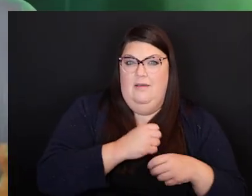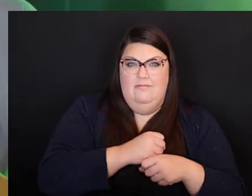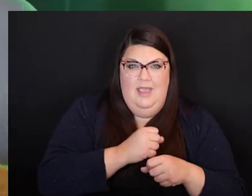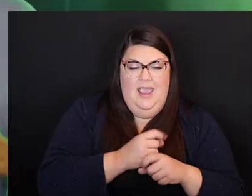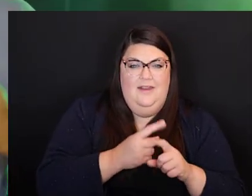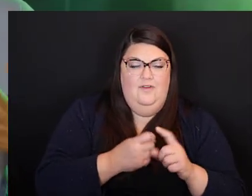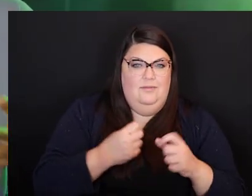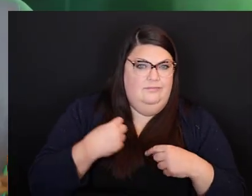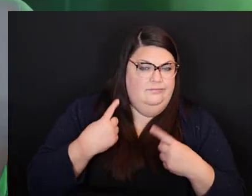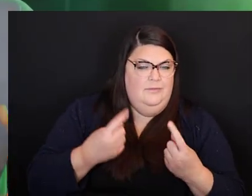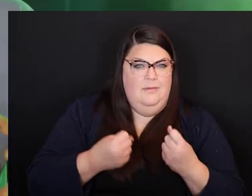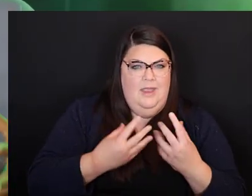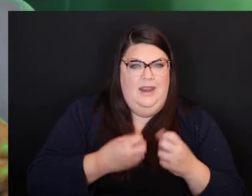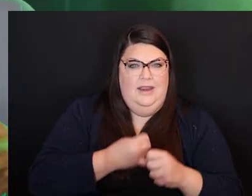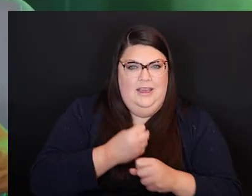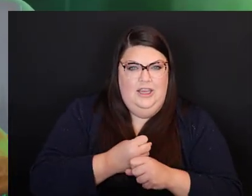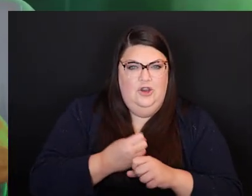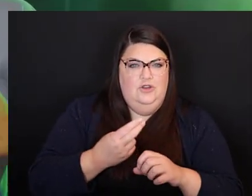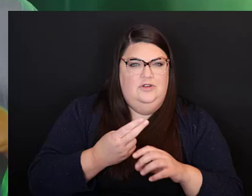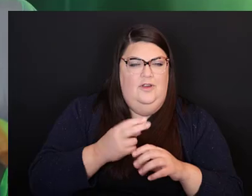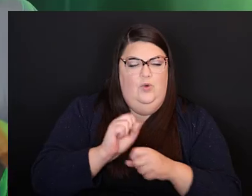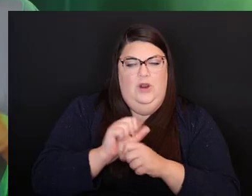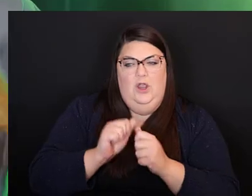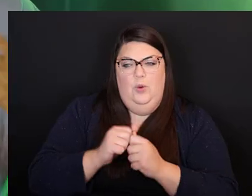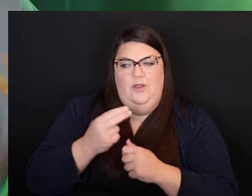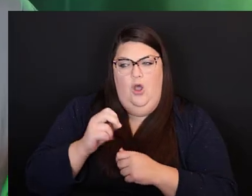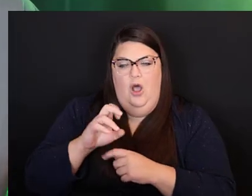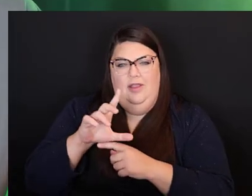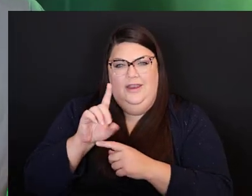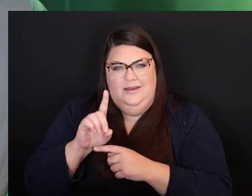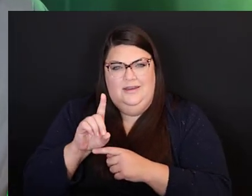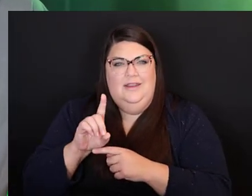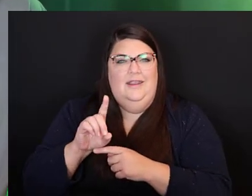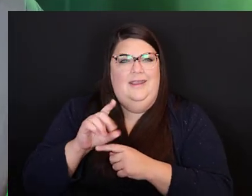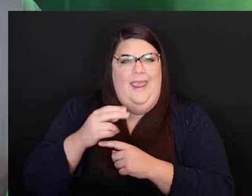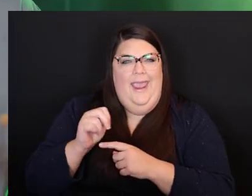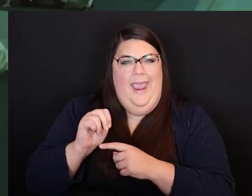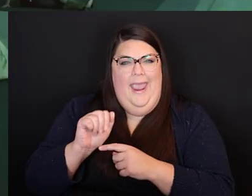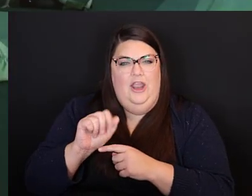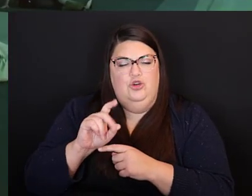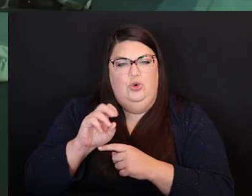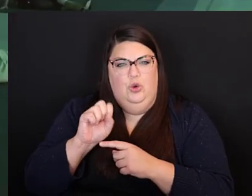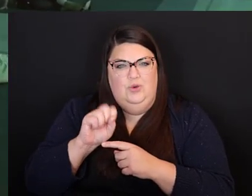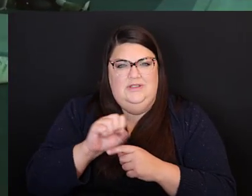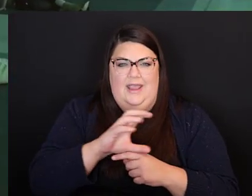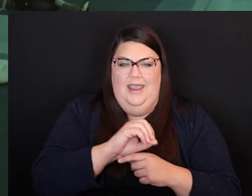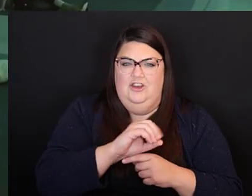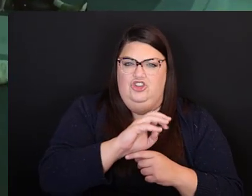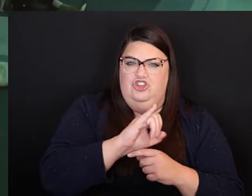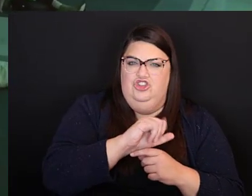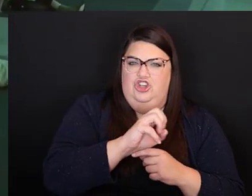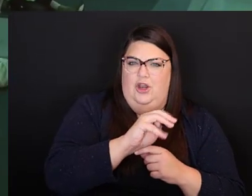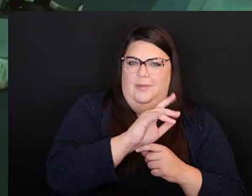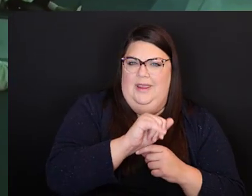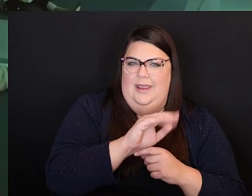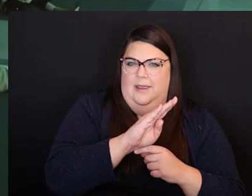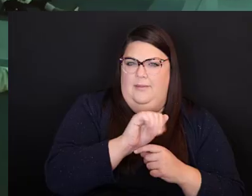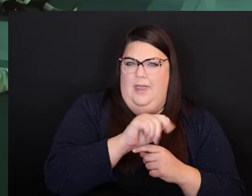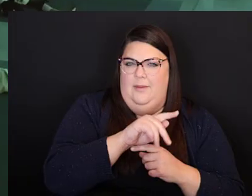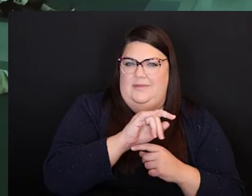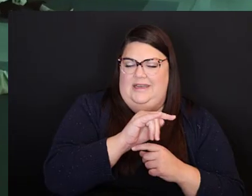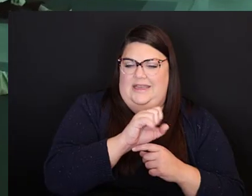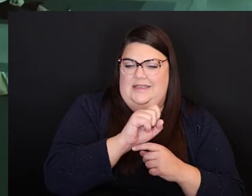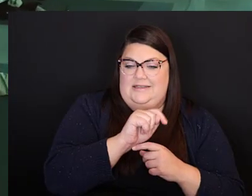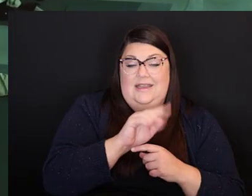of years of working with Holland Andrews, but also Jeremy Toussaint Baptiste, whose voice also figures into the sound of the